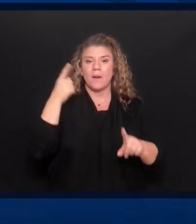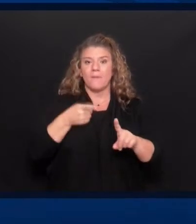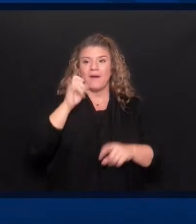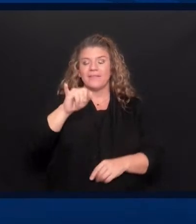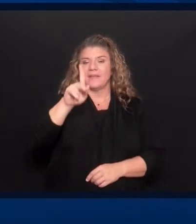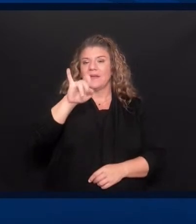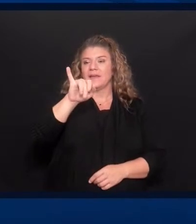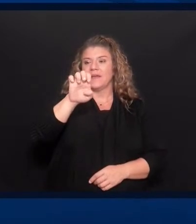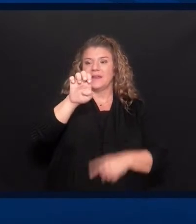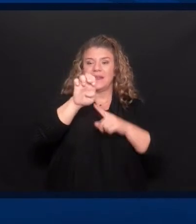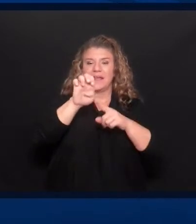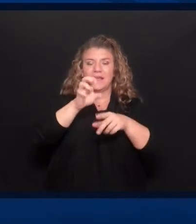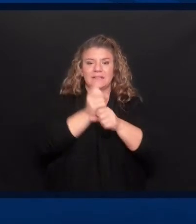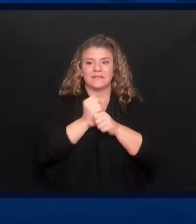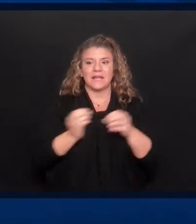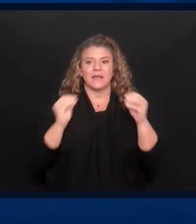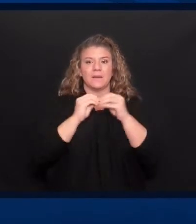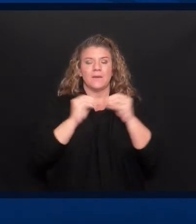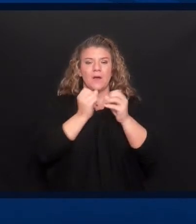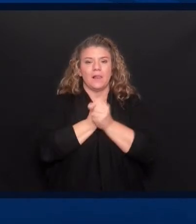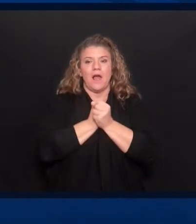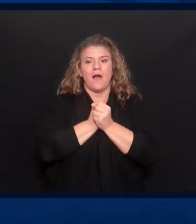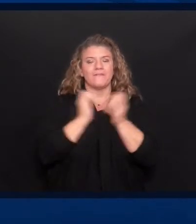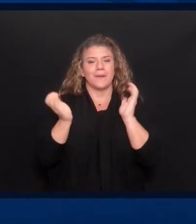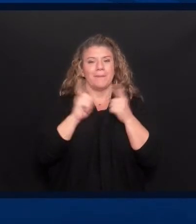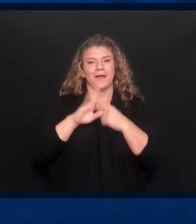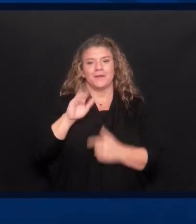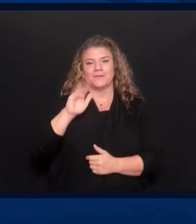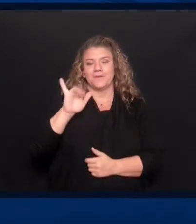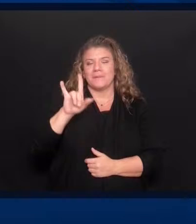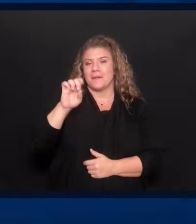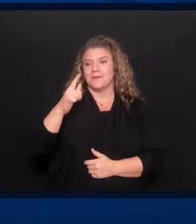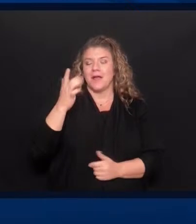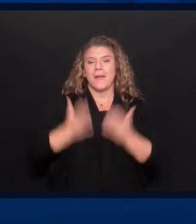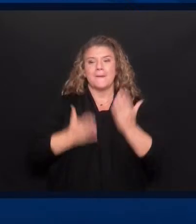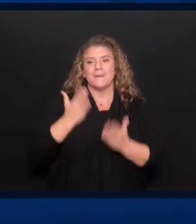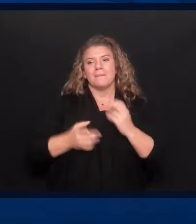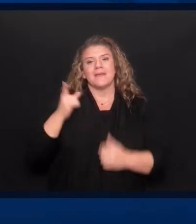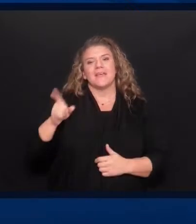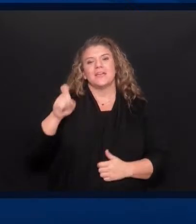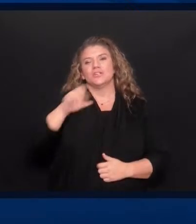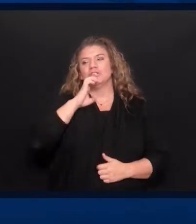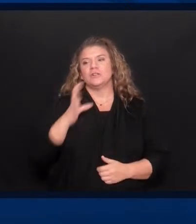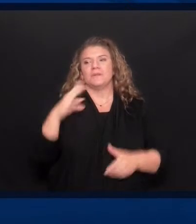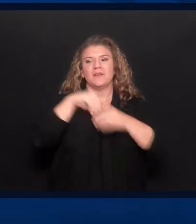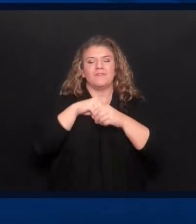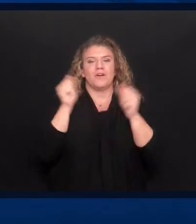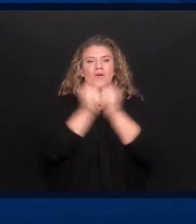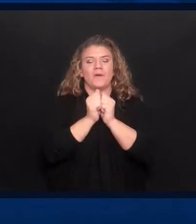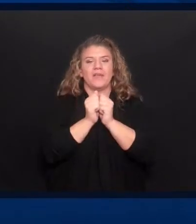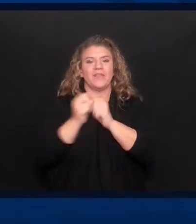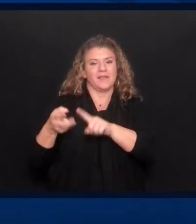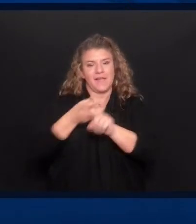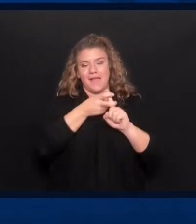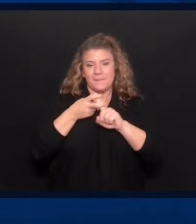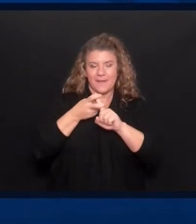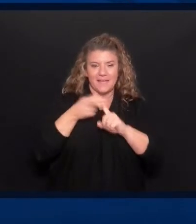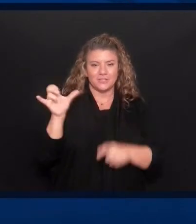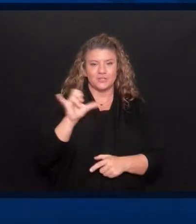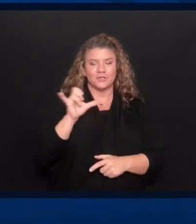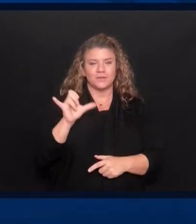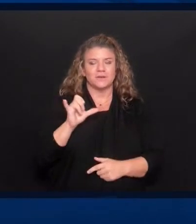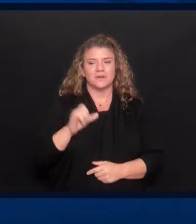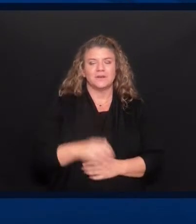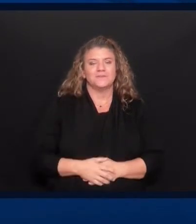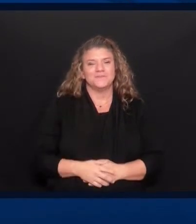is getting more love than Baby Dog. And perhaps he ought to be part of a campaign as well